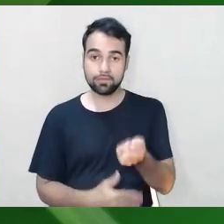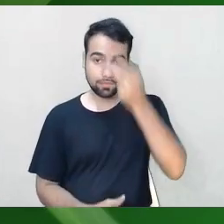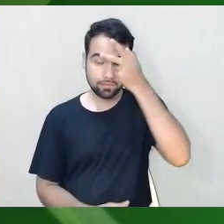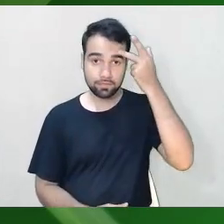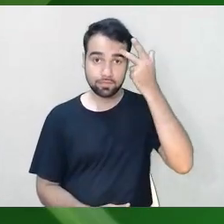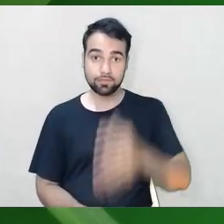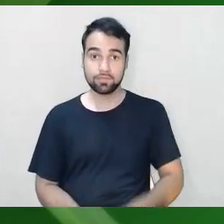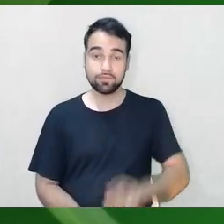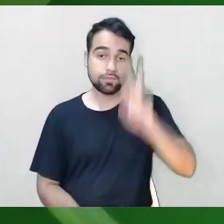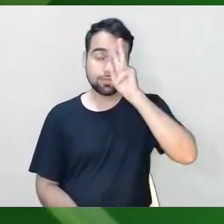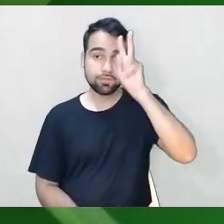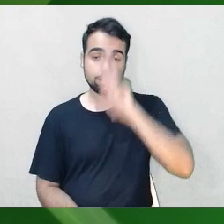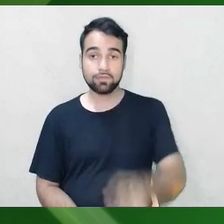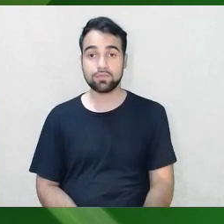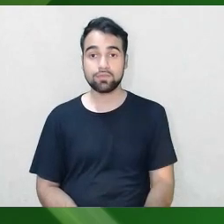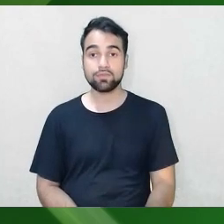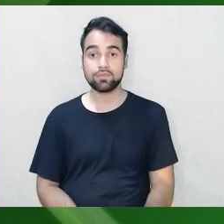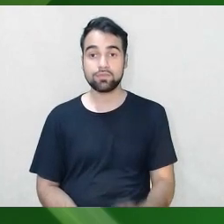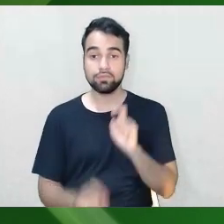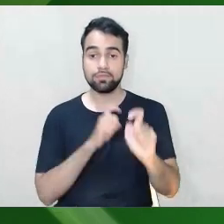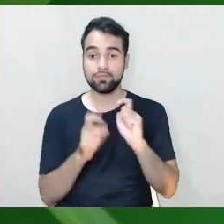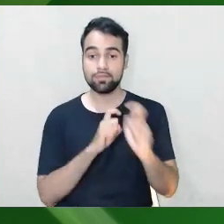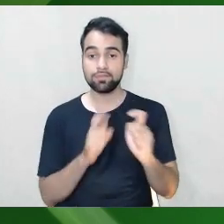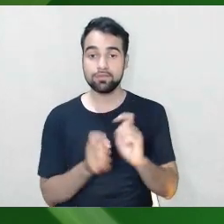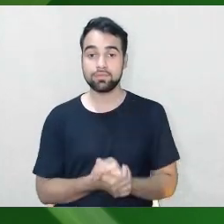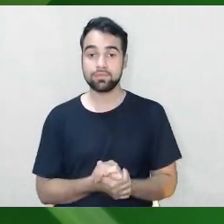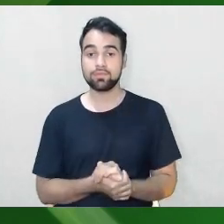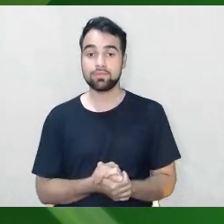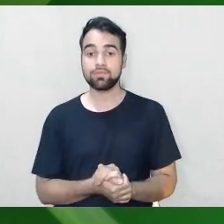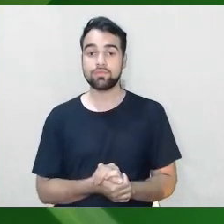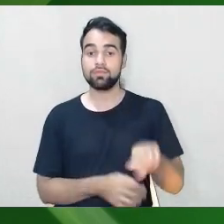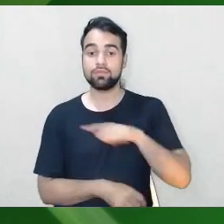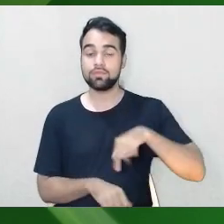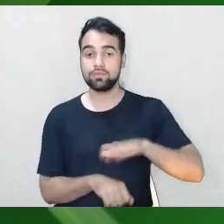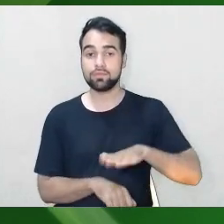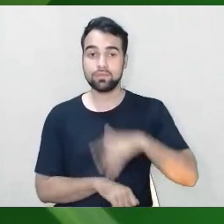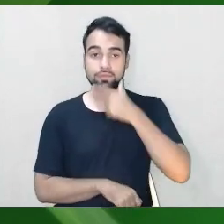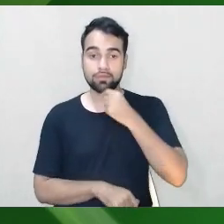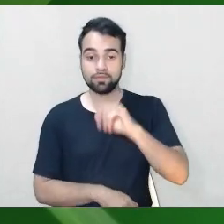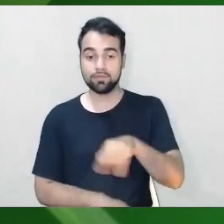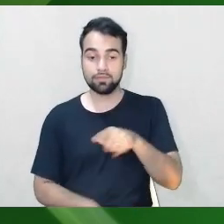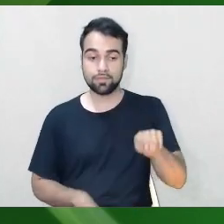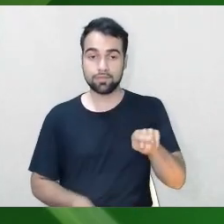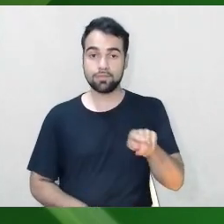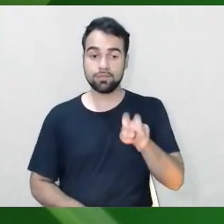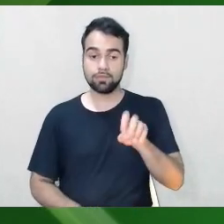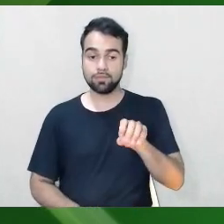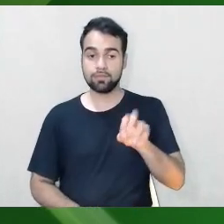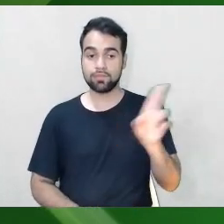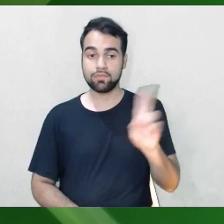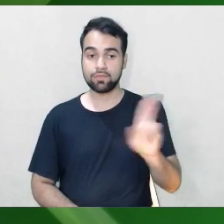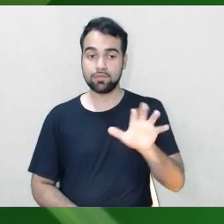I remember one of the meetings that we had with Mr. John, who was going to take